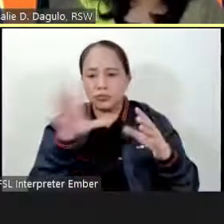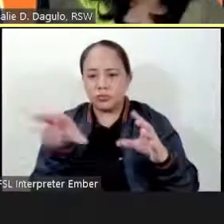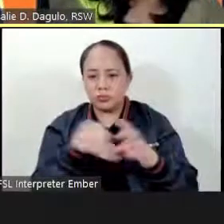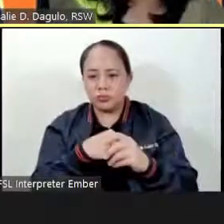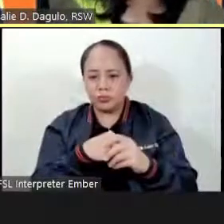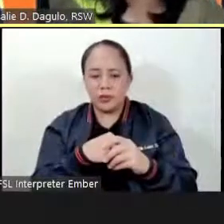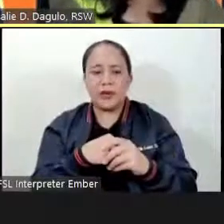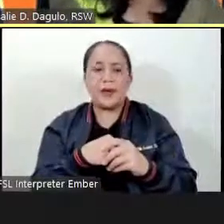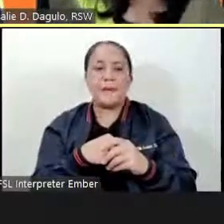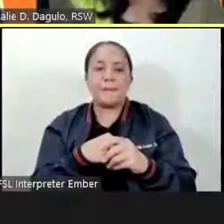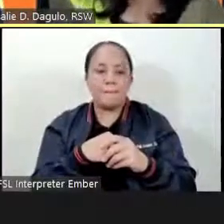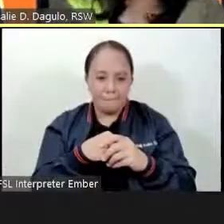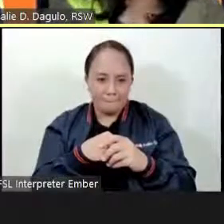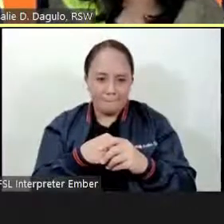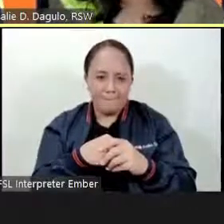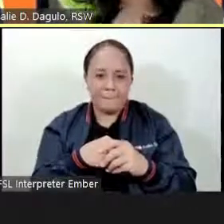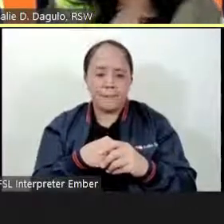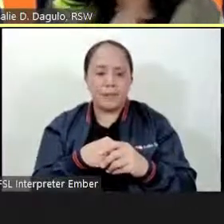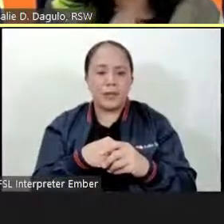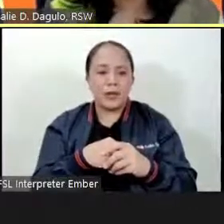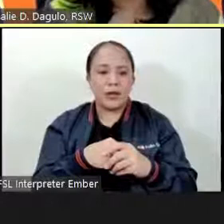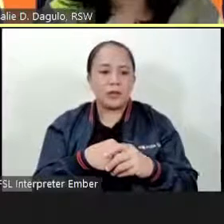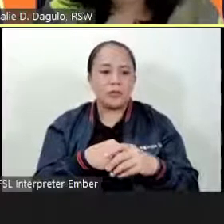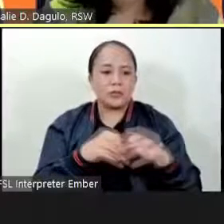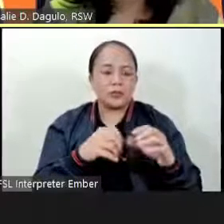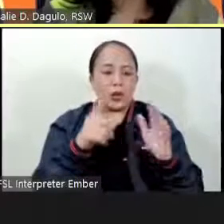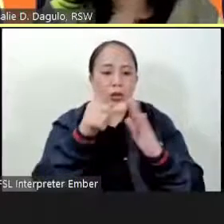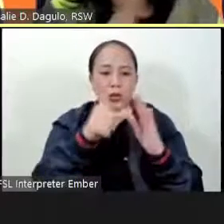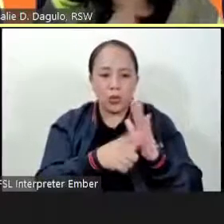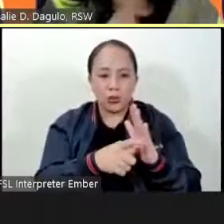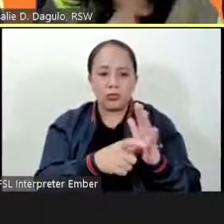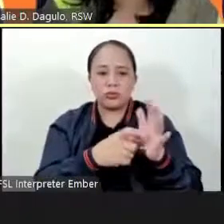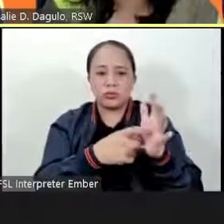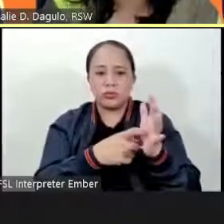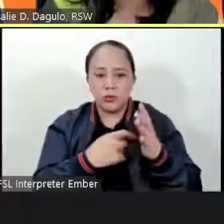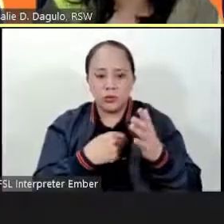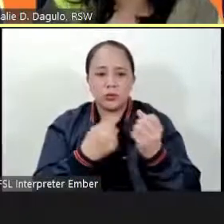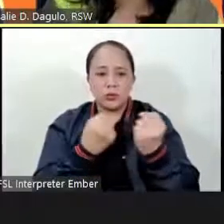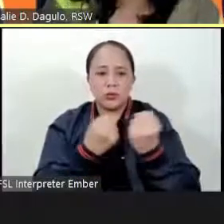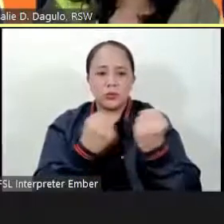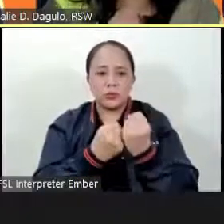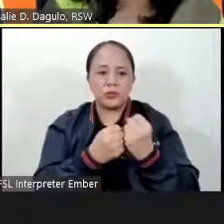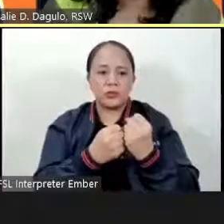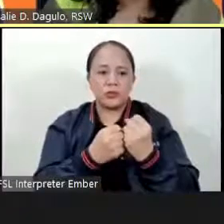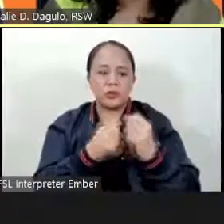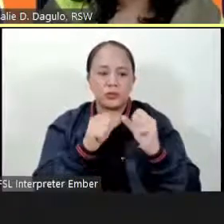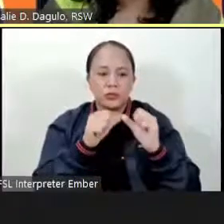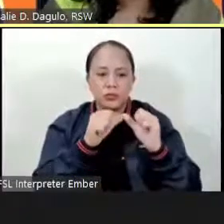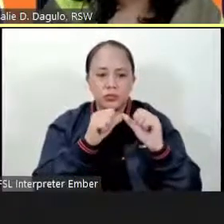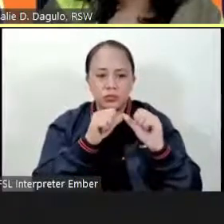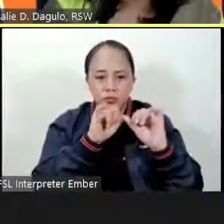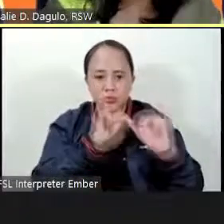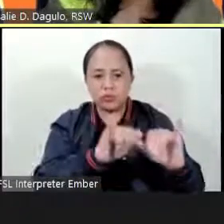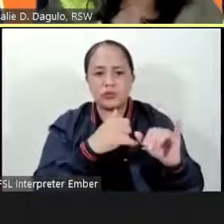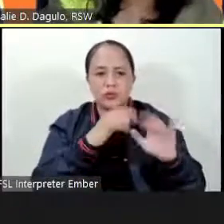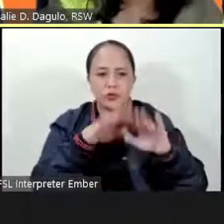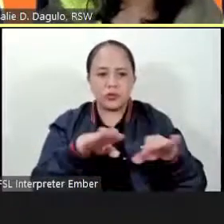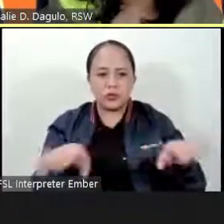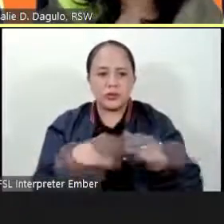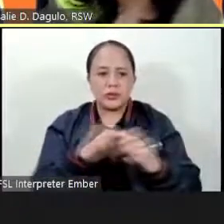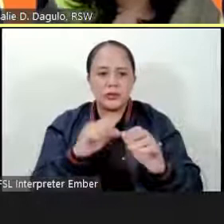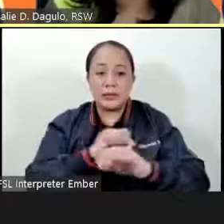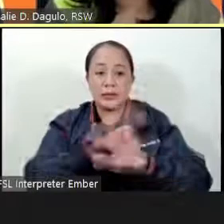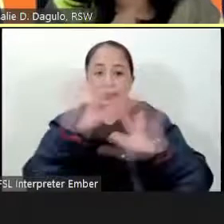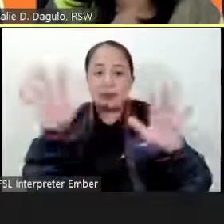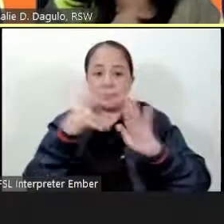of the following: laws mandating and supporting the permanence placement of children, clear policies and guidelines on the